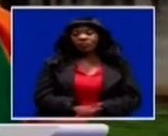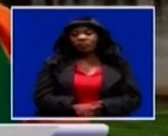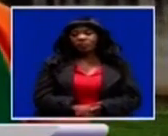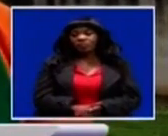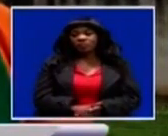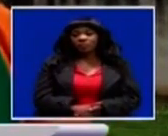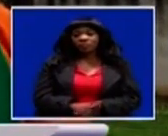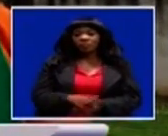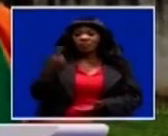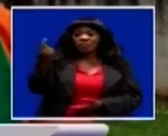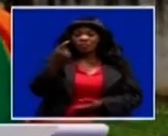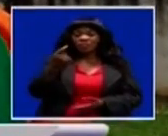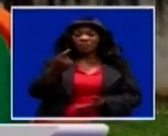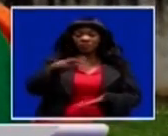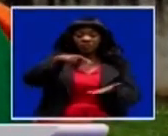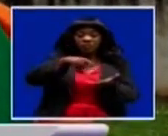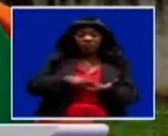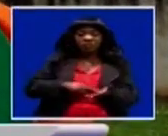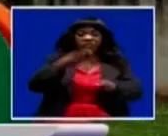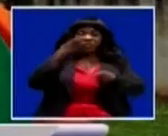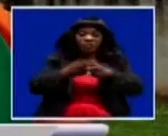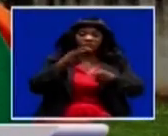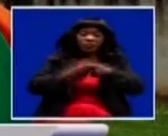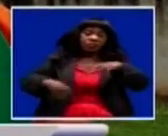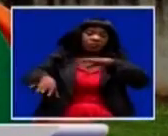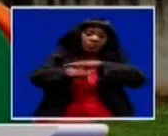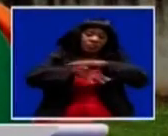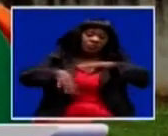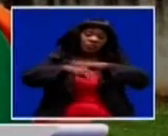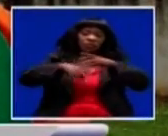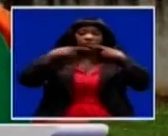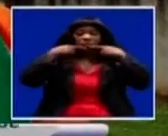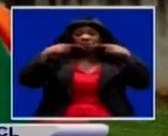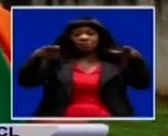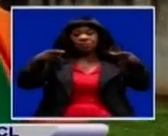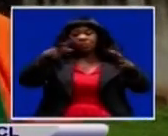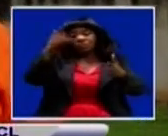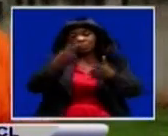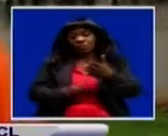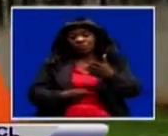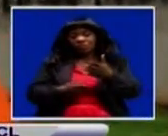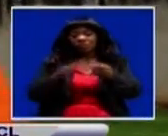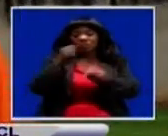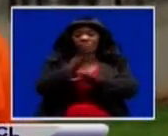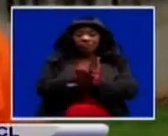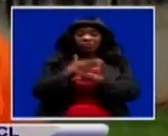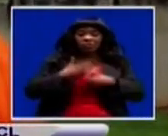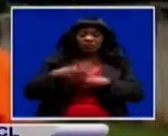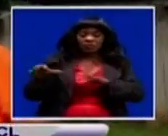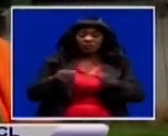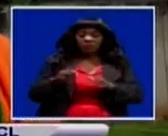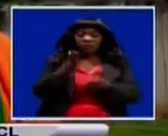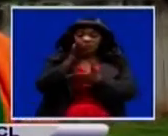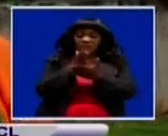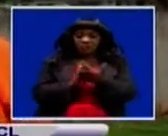name of confusion to confuse the outcome or what has been done already. So such kind of